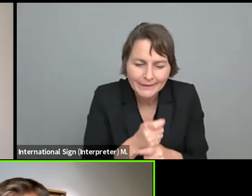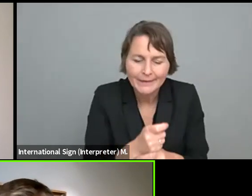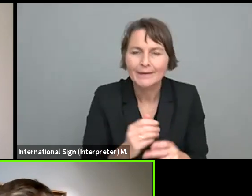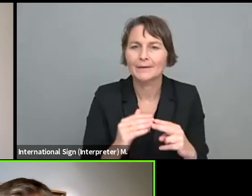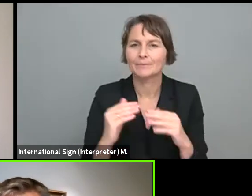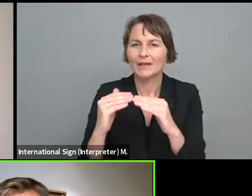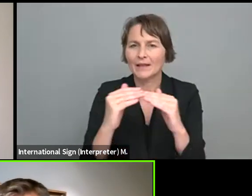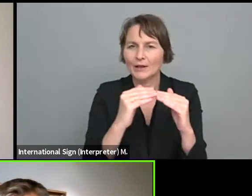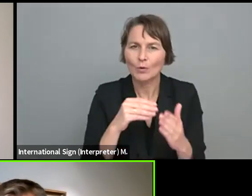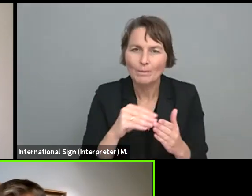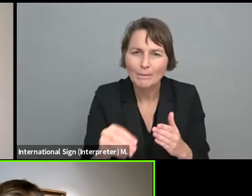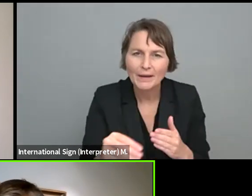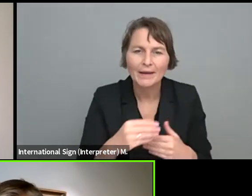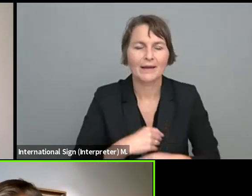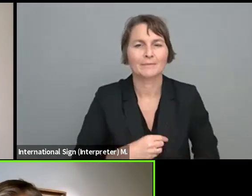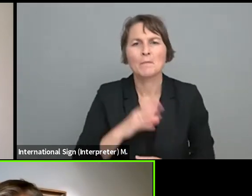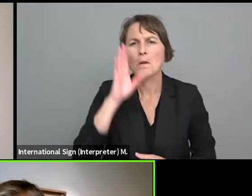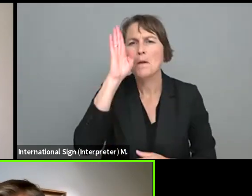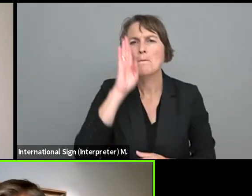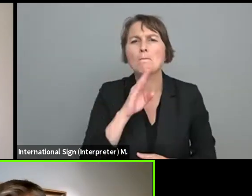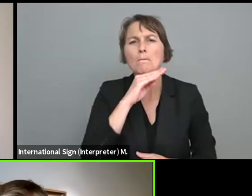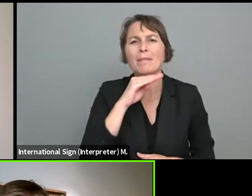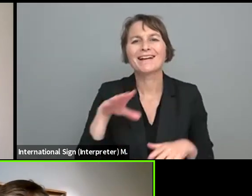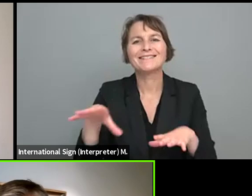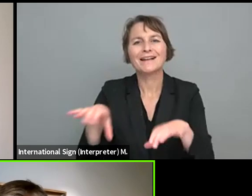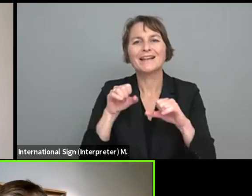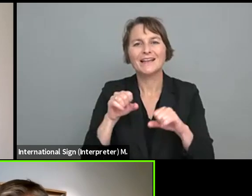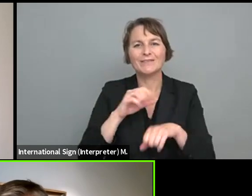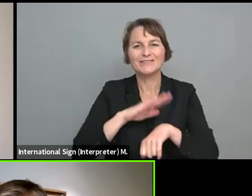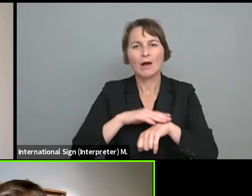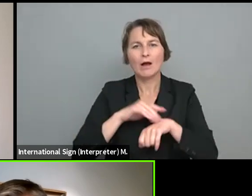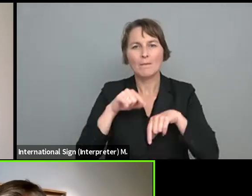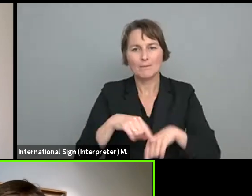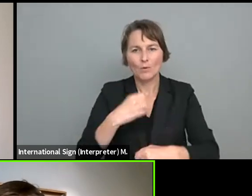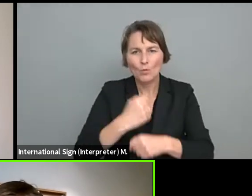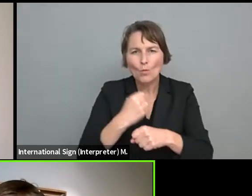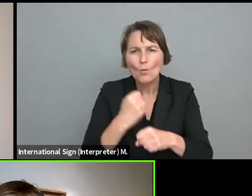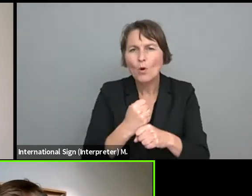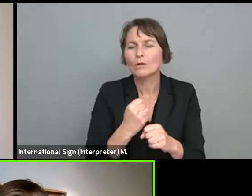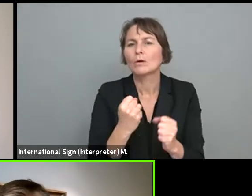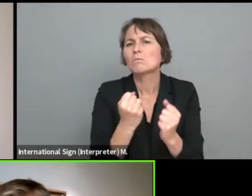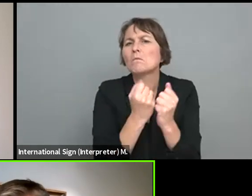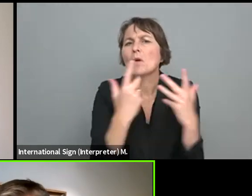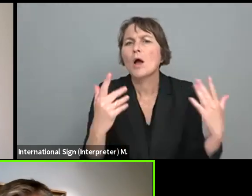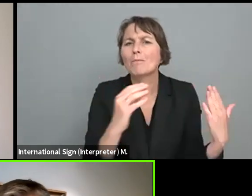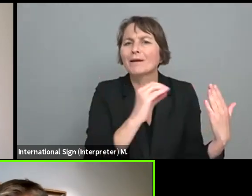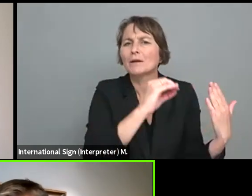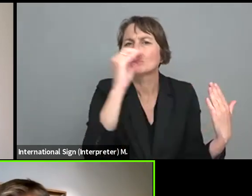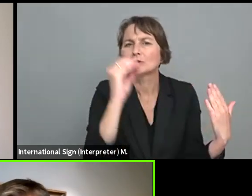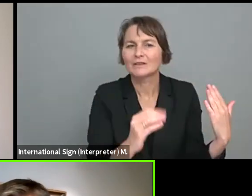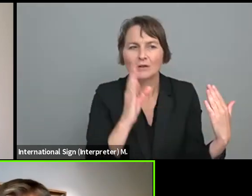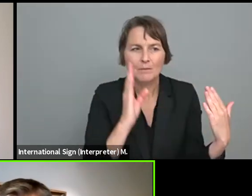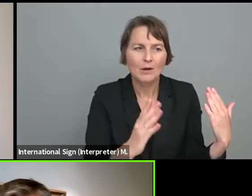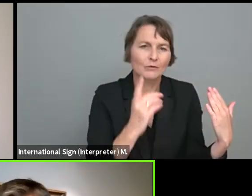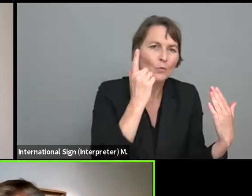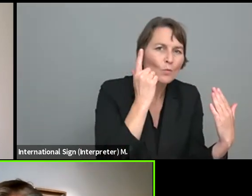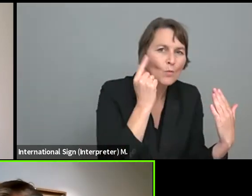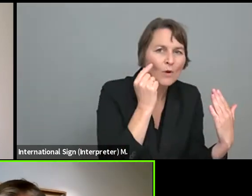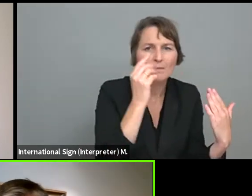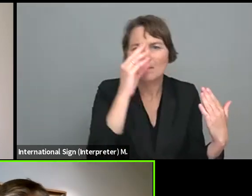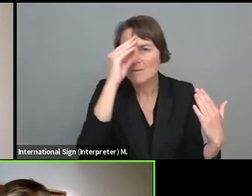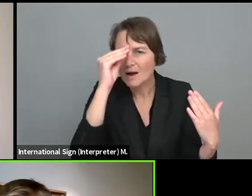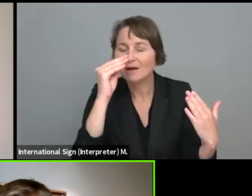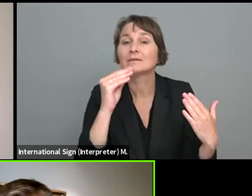parental leaves and board quotas, for example. Now we're into 2010, and